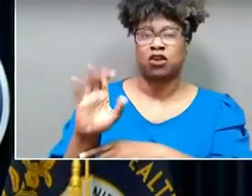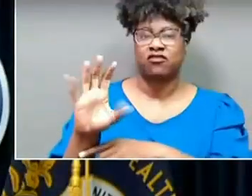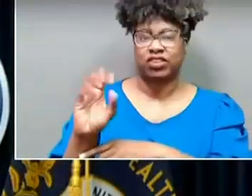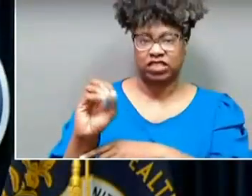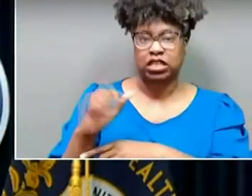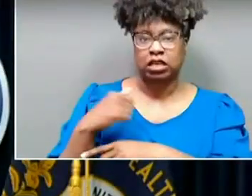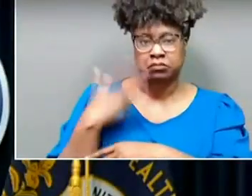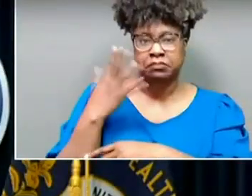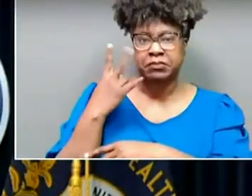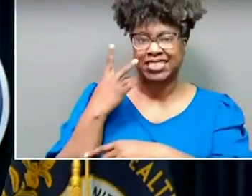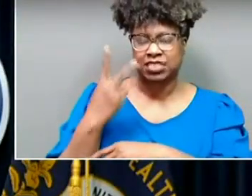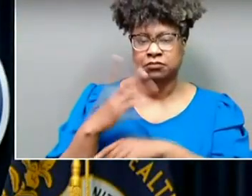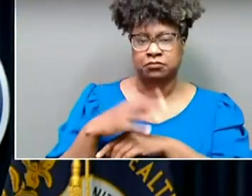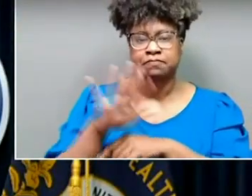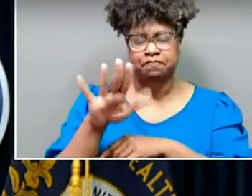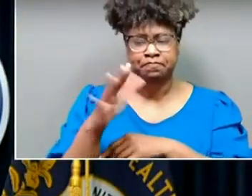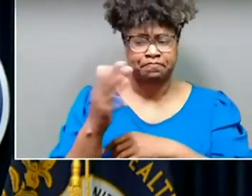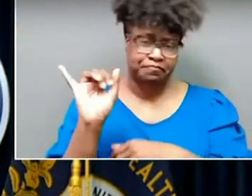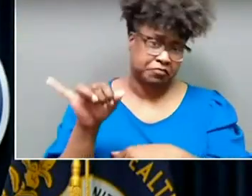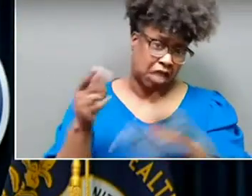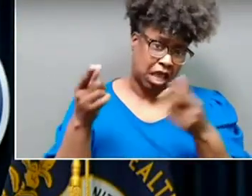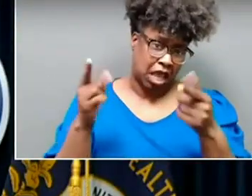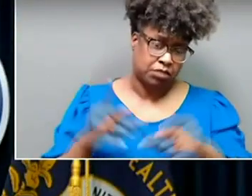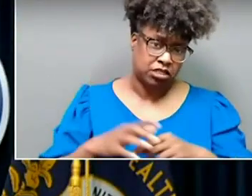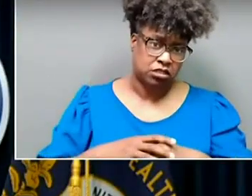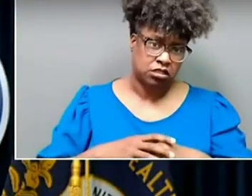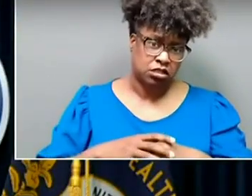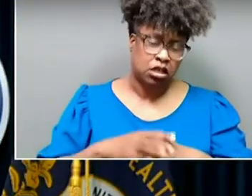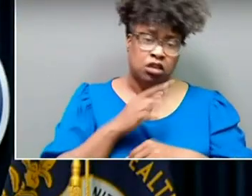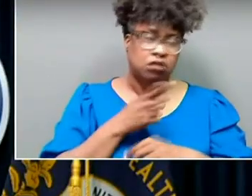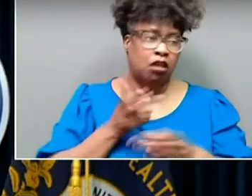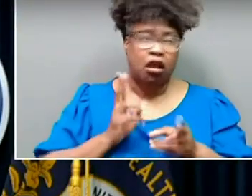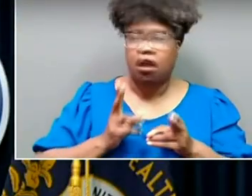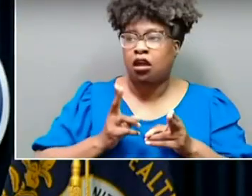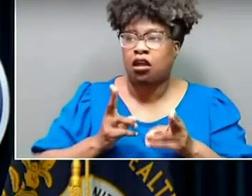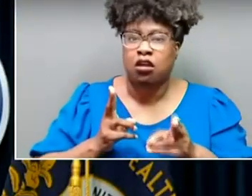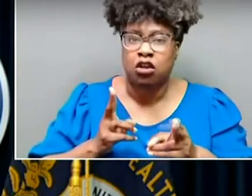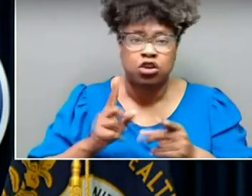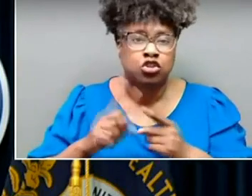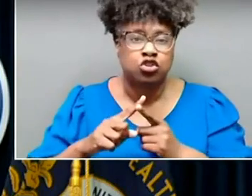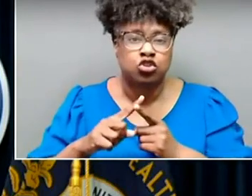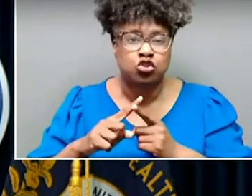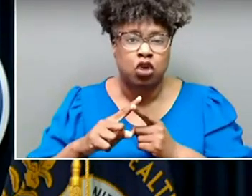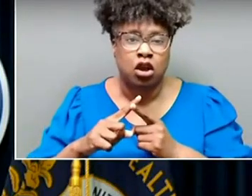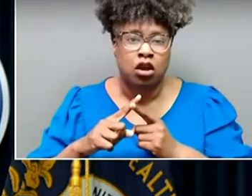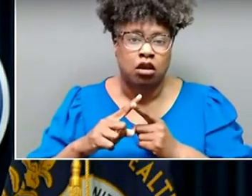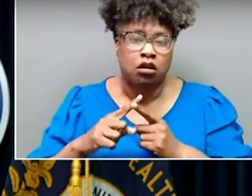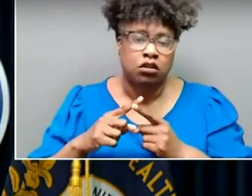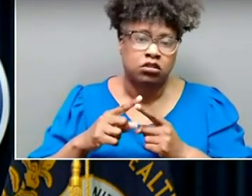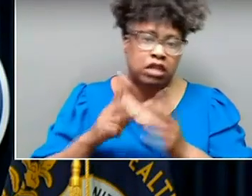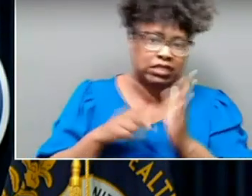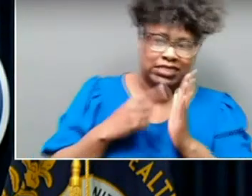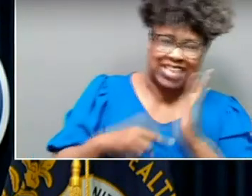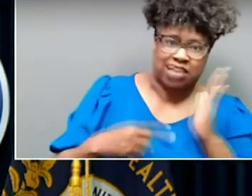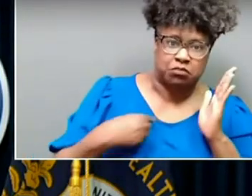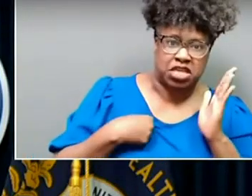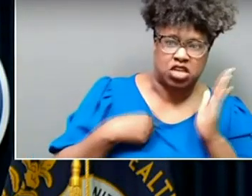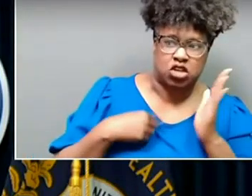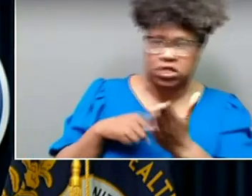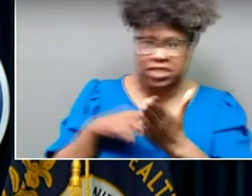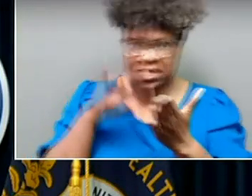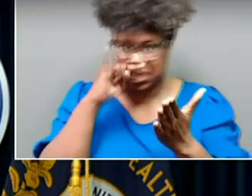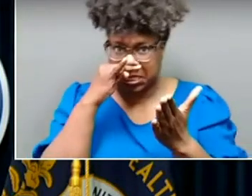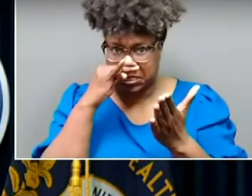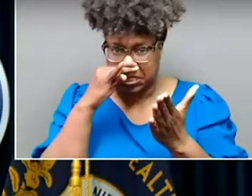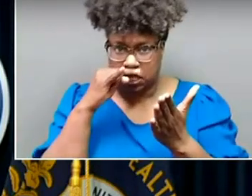This is what happens when you get in such a rush either to attack me or a group of kids that you give seven minutes of notice